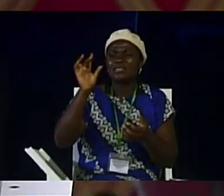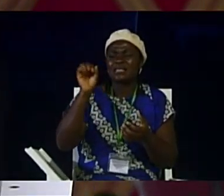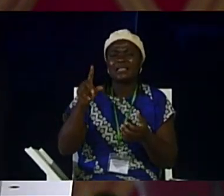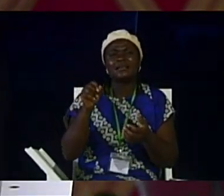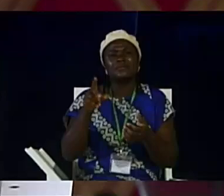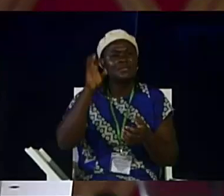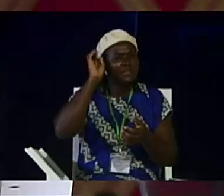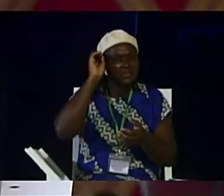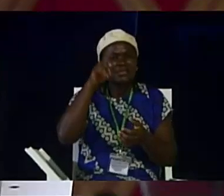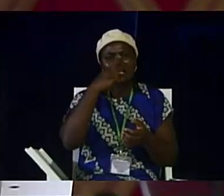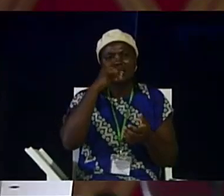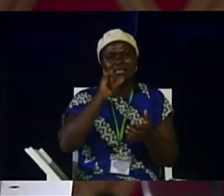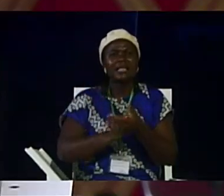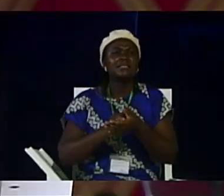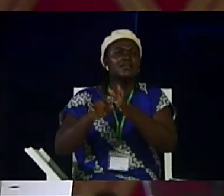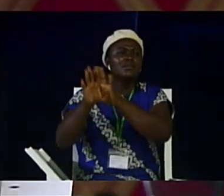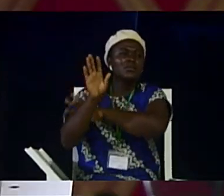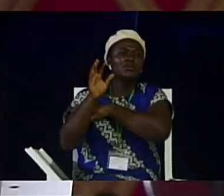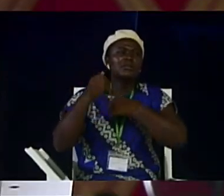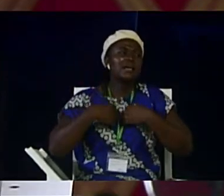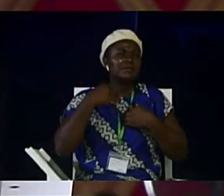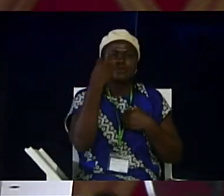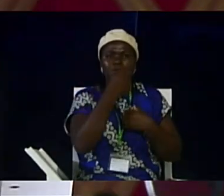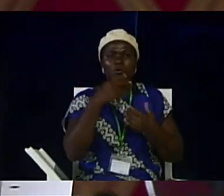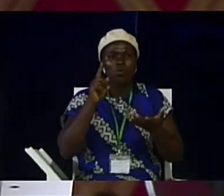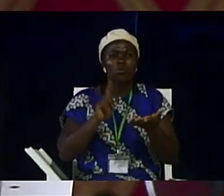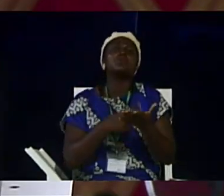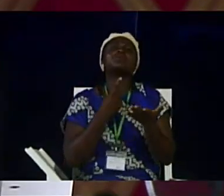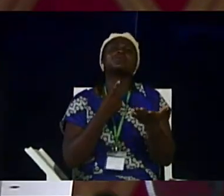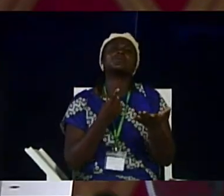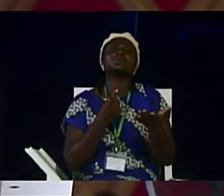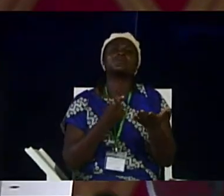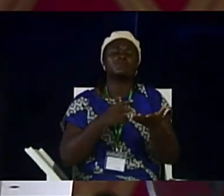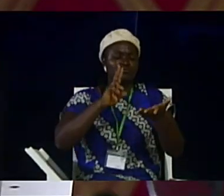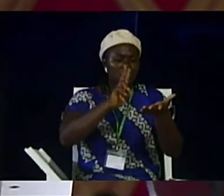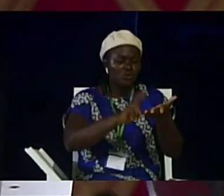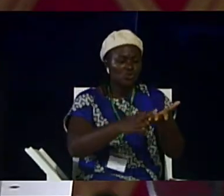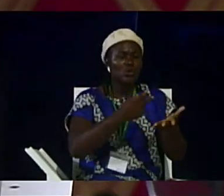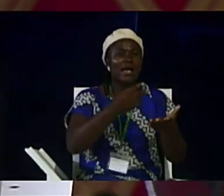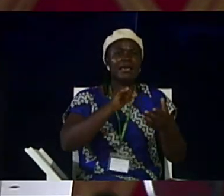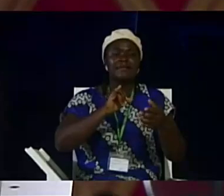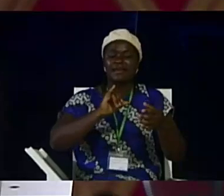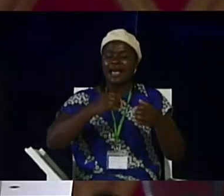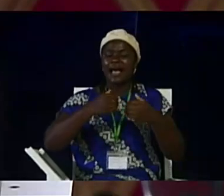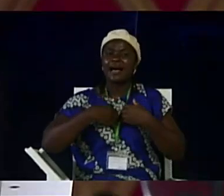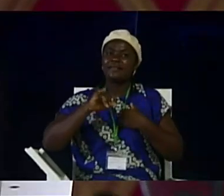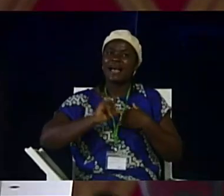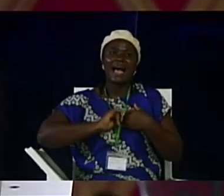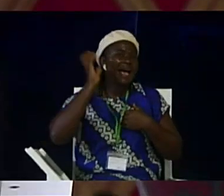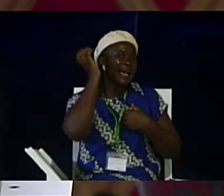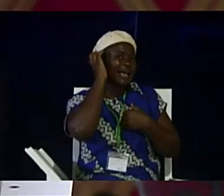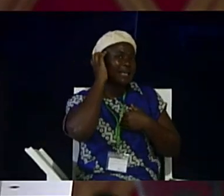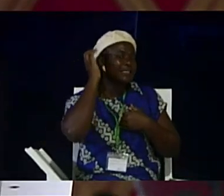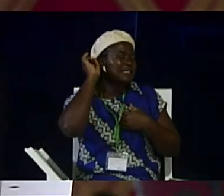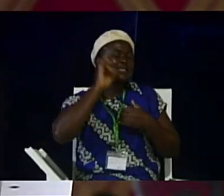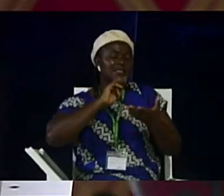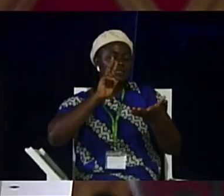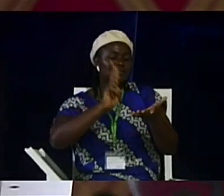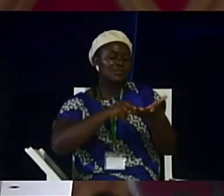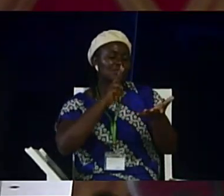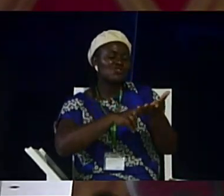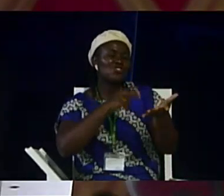11, it says, God has spoken once, twice have I heard. There's the double portion. What is